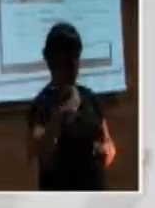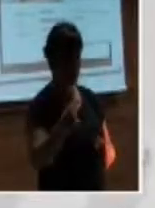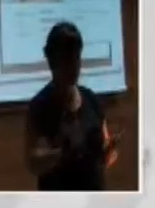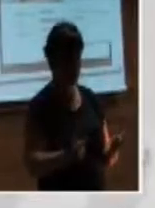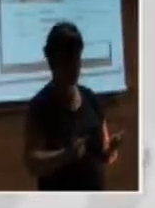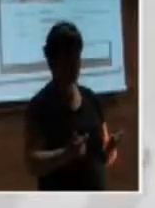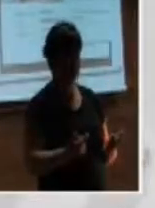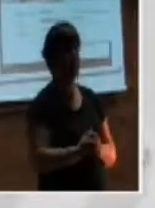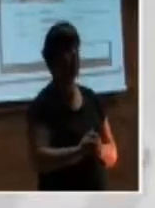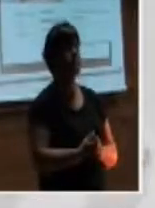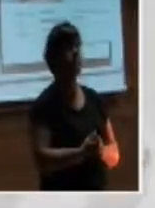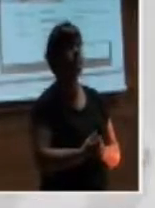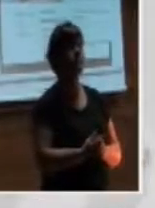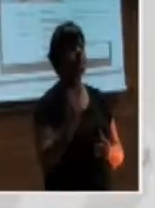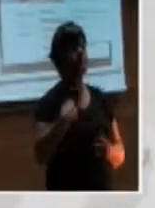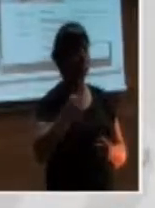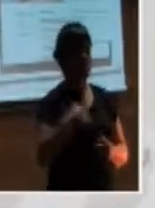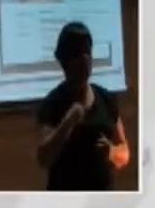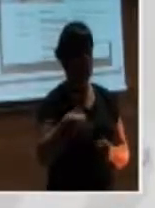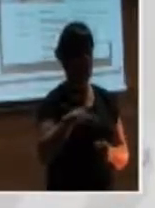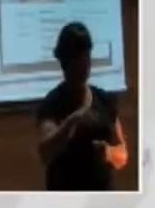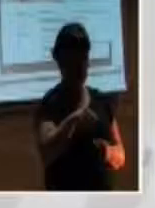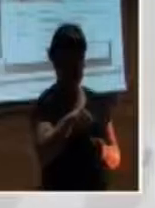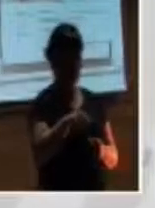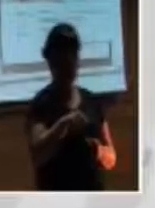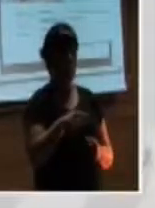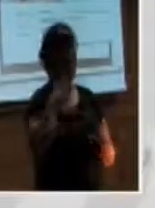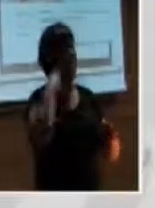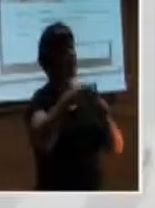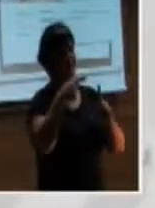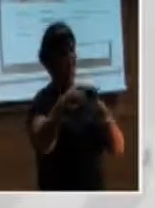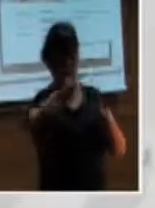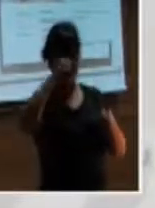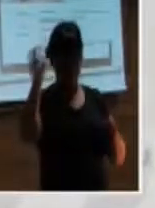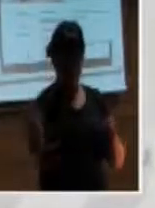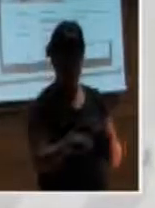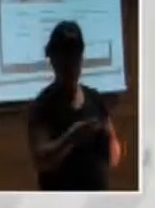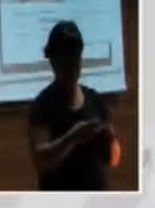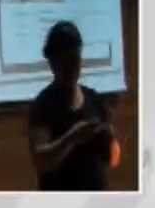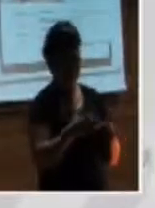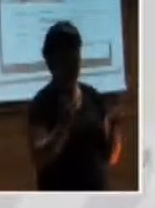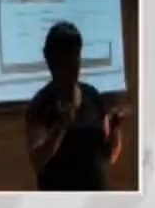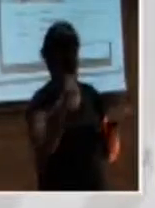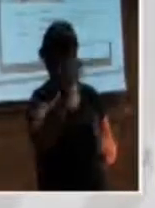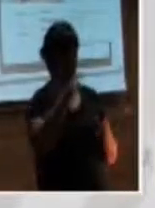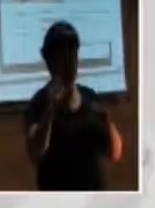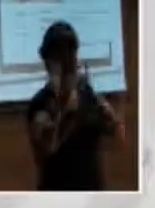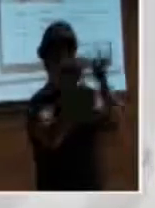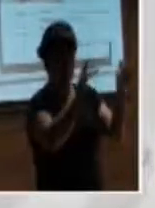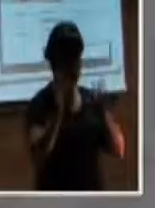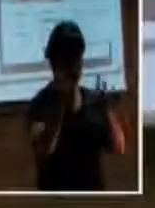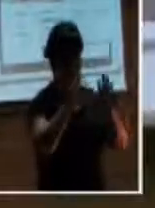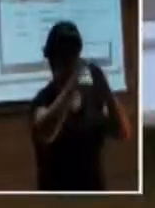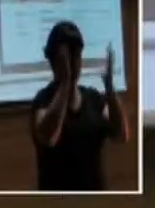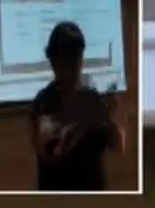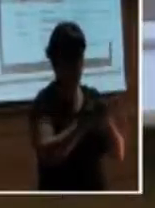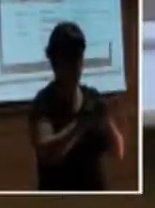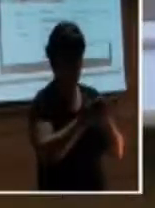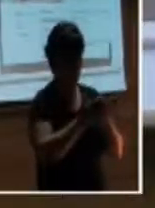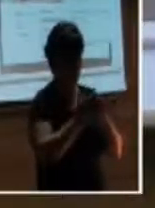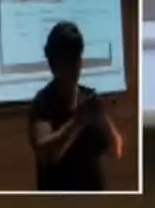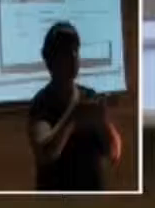which has multiple purposes. Besides having people meet each other on a global level, we want them to interact, we want